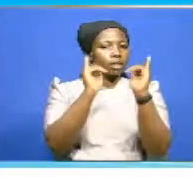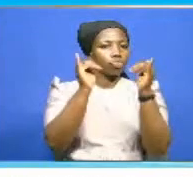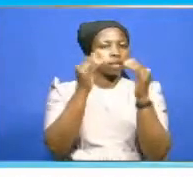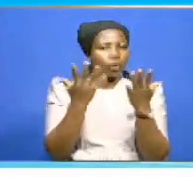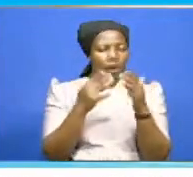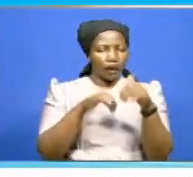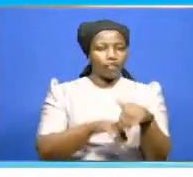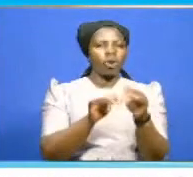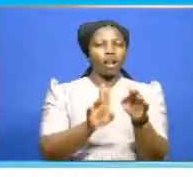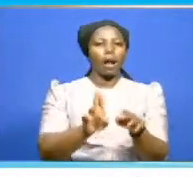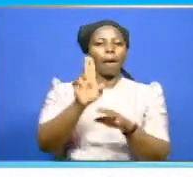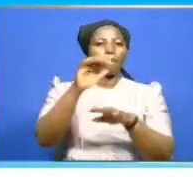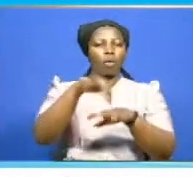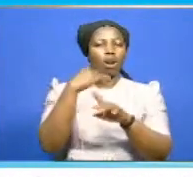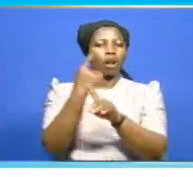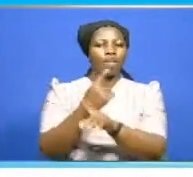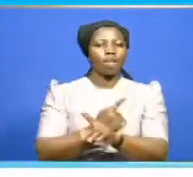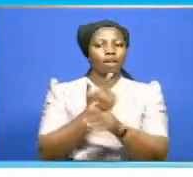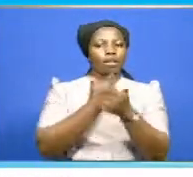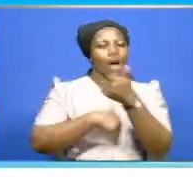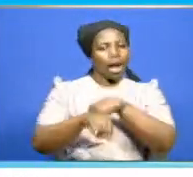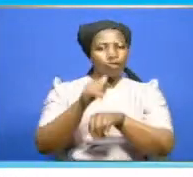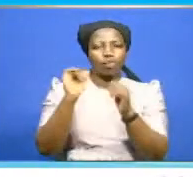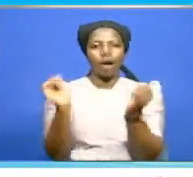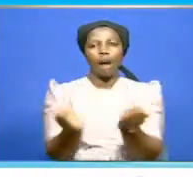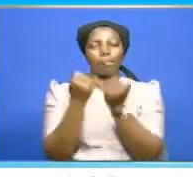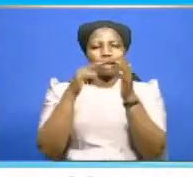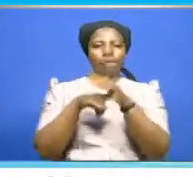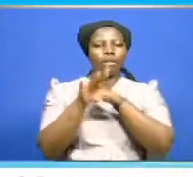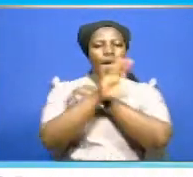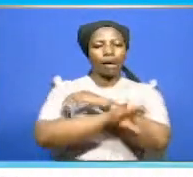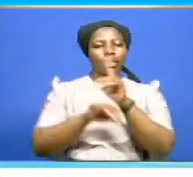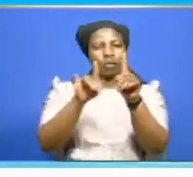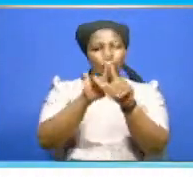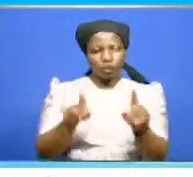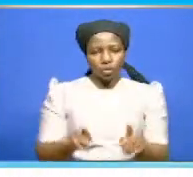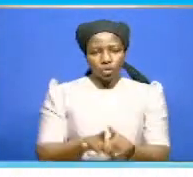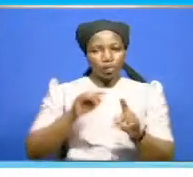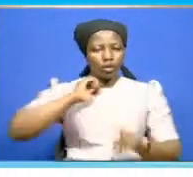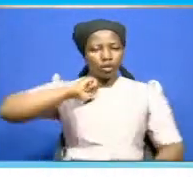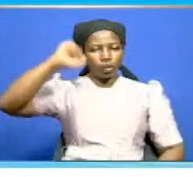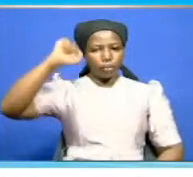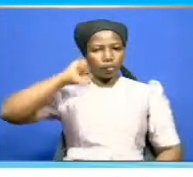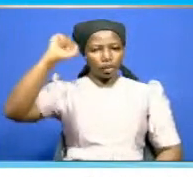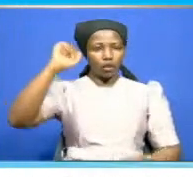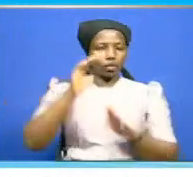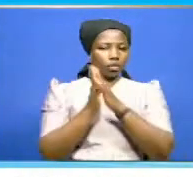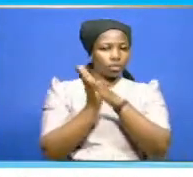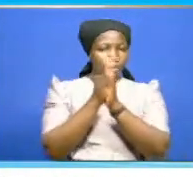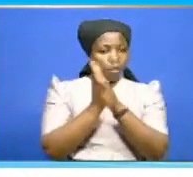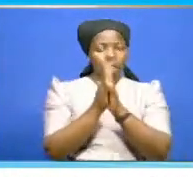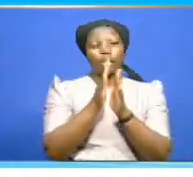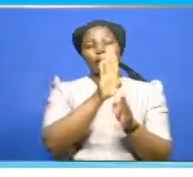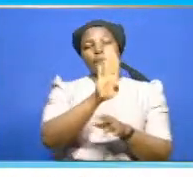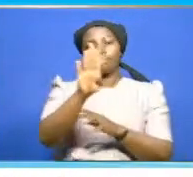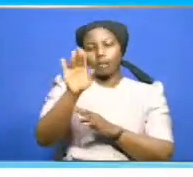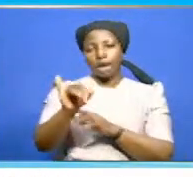business happenings around the country, as well as our political intrigues. The